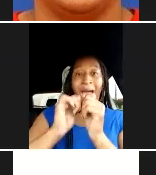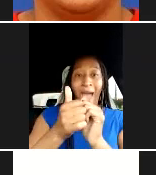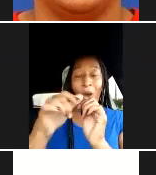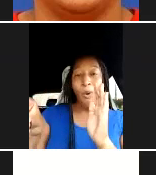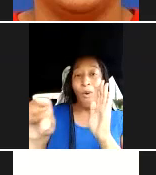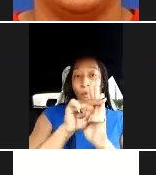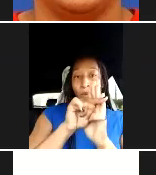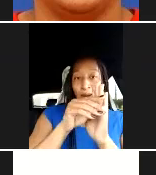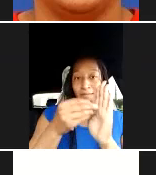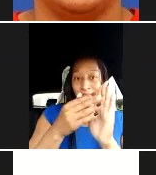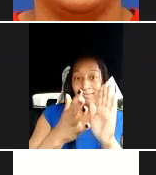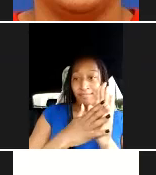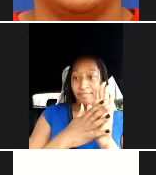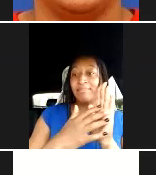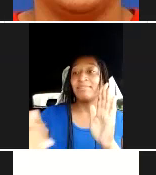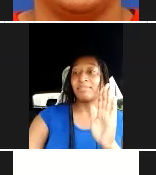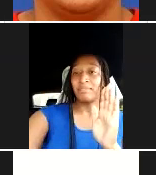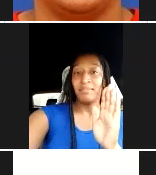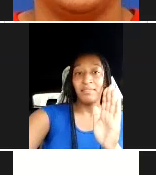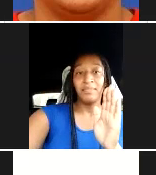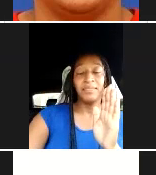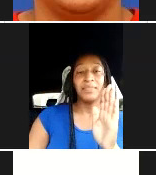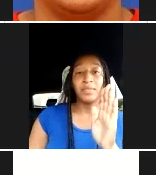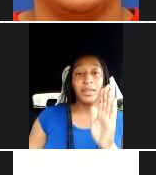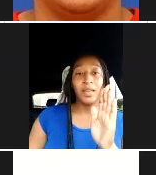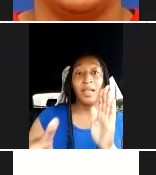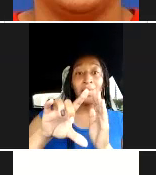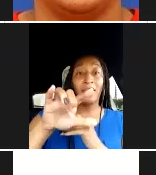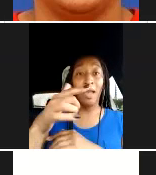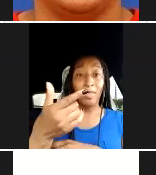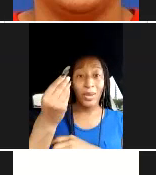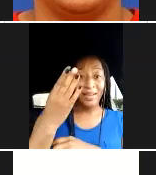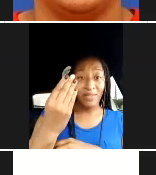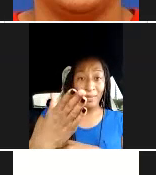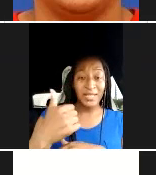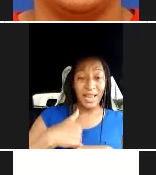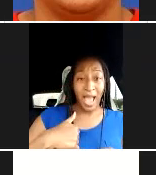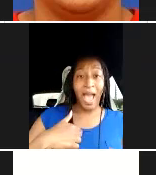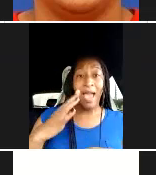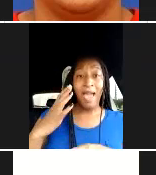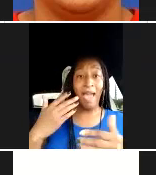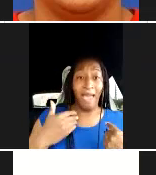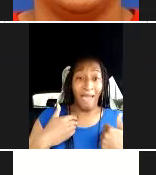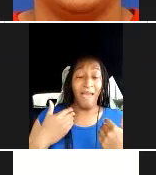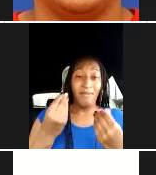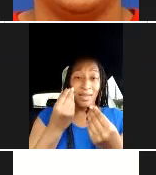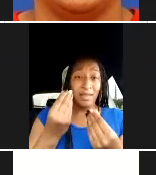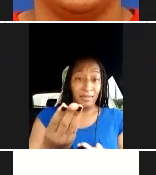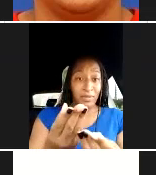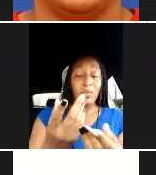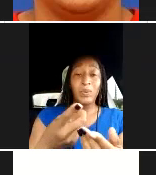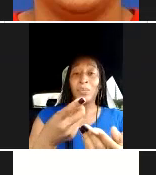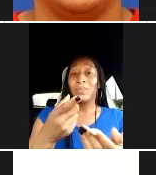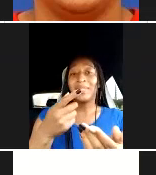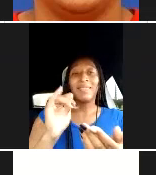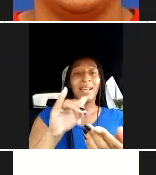So the other thing on your plate is this applications overview. This is not something I lecture on. You work through